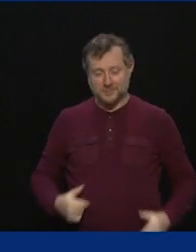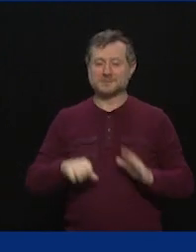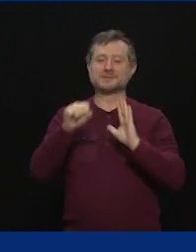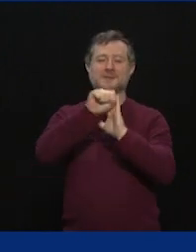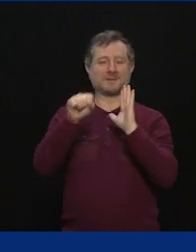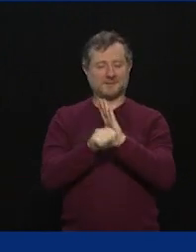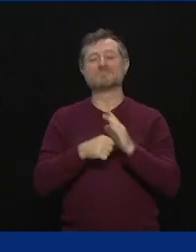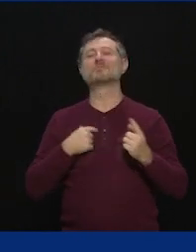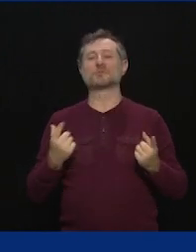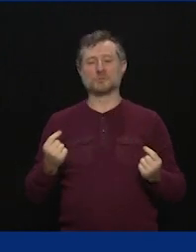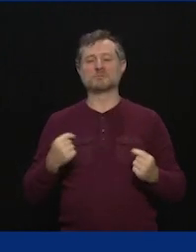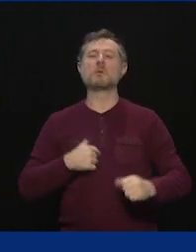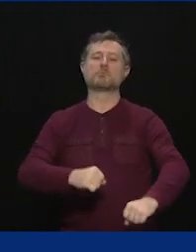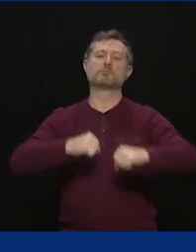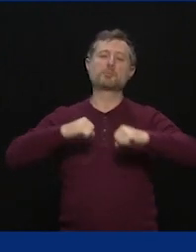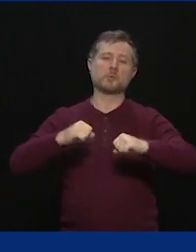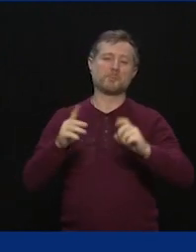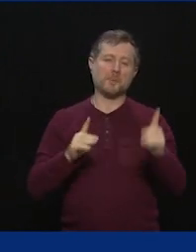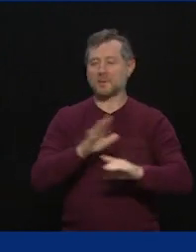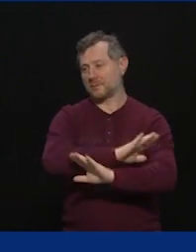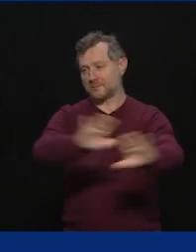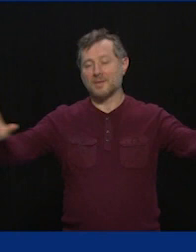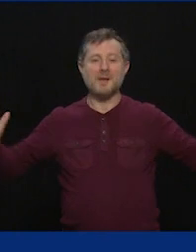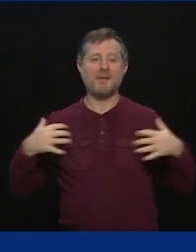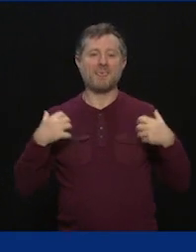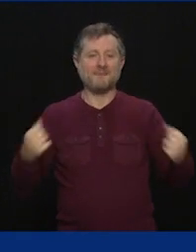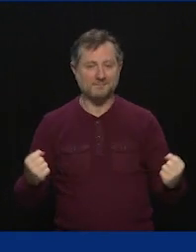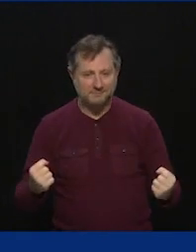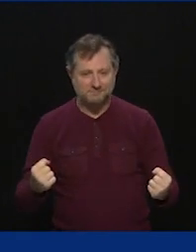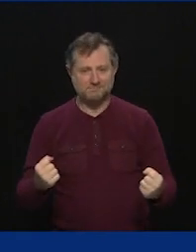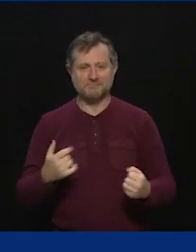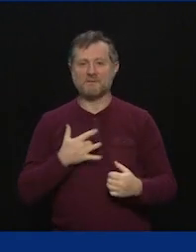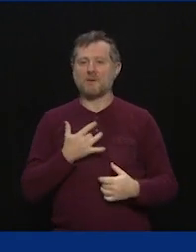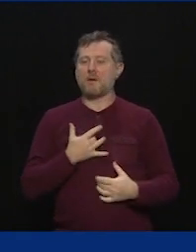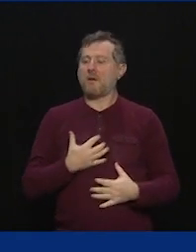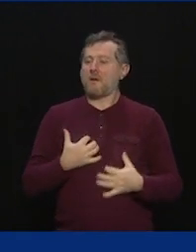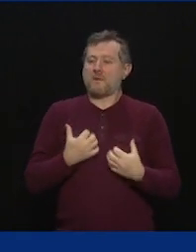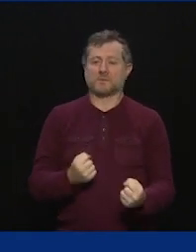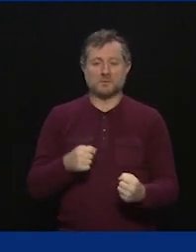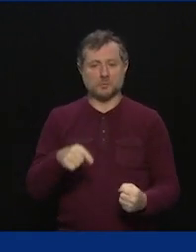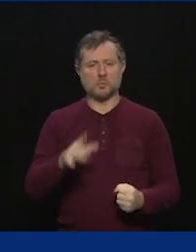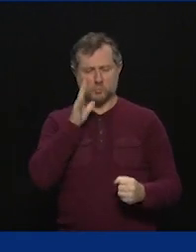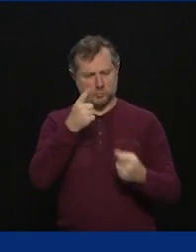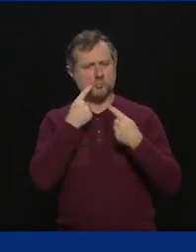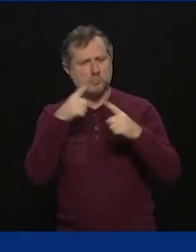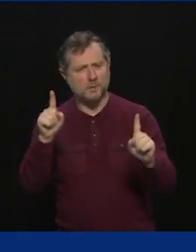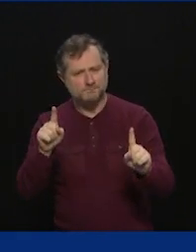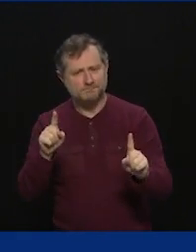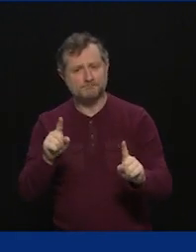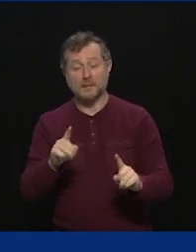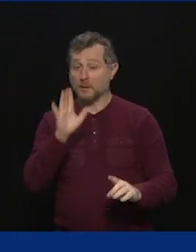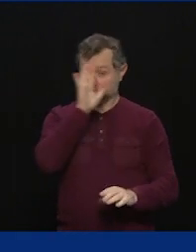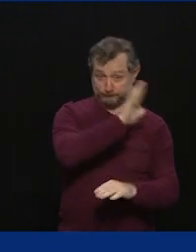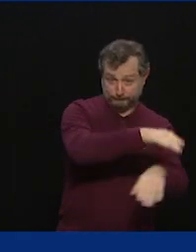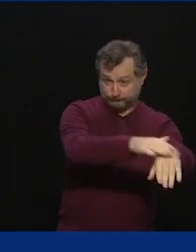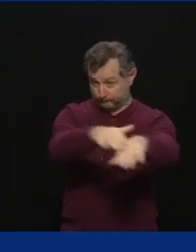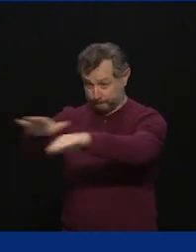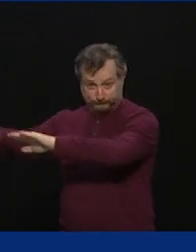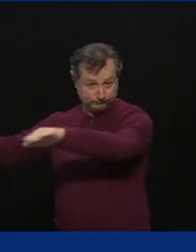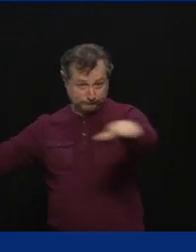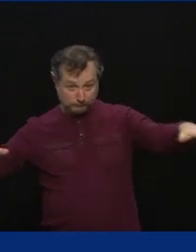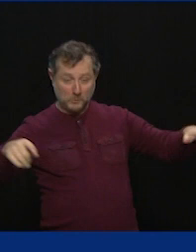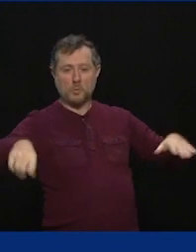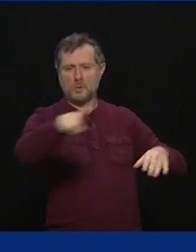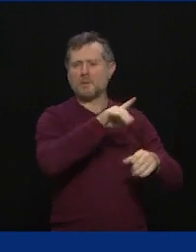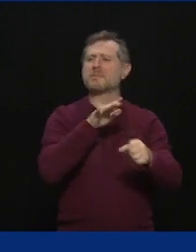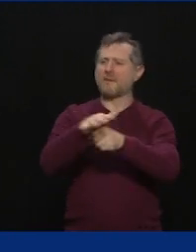health. And we feel confident that this is the approach that has worked. Give people enough notice, they can be fully compliant. At the end